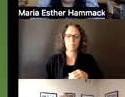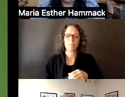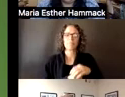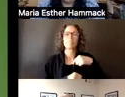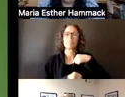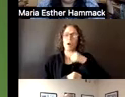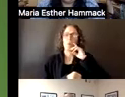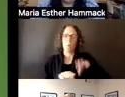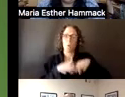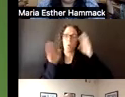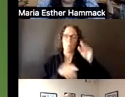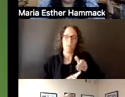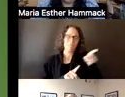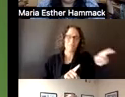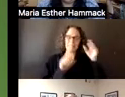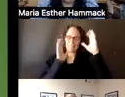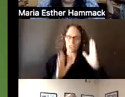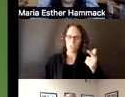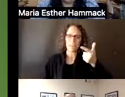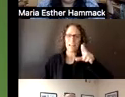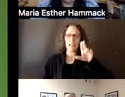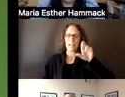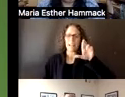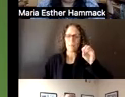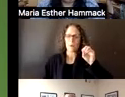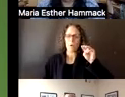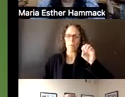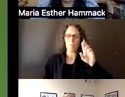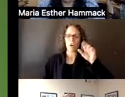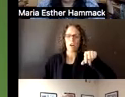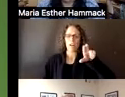was important for his Chicano Studies class to attend this presentation.